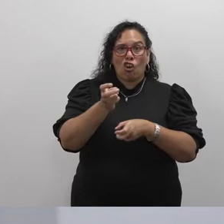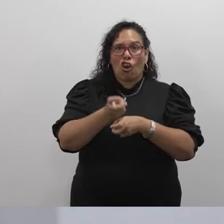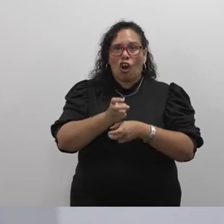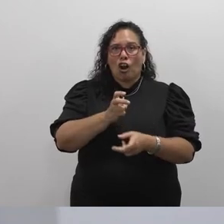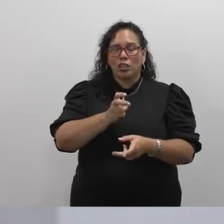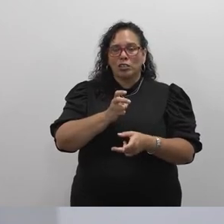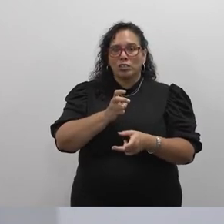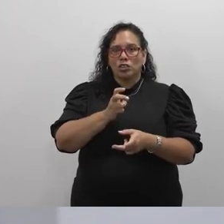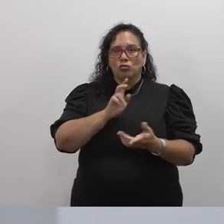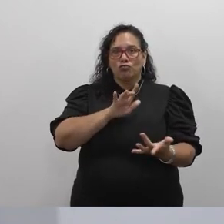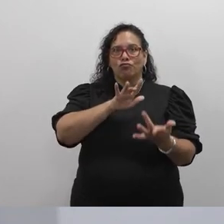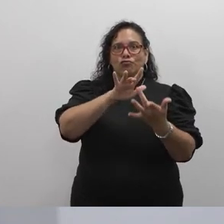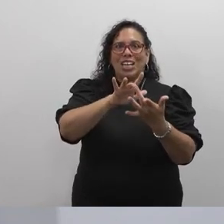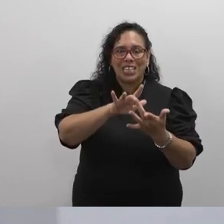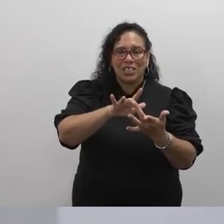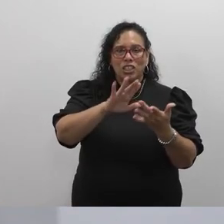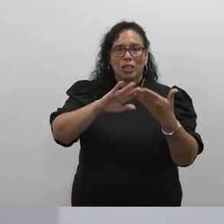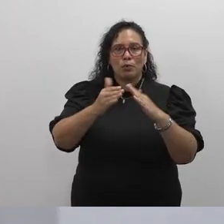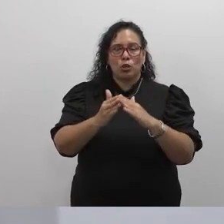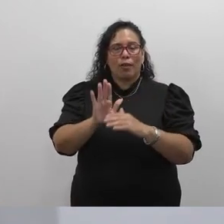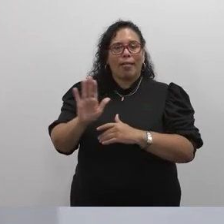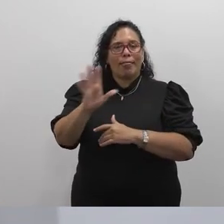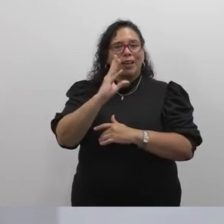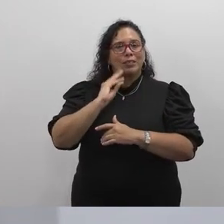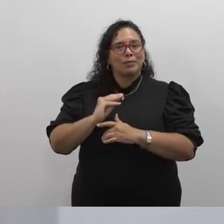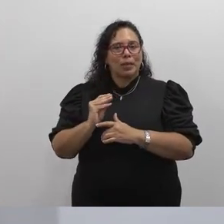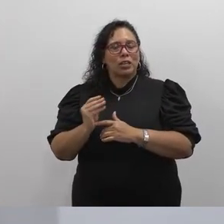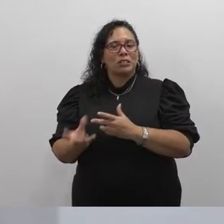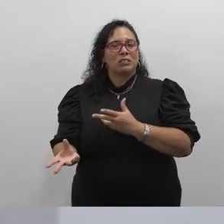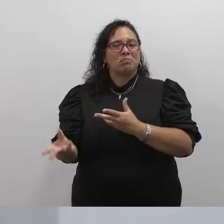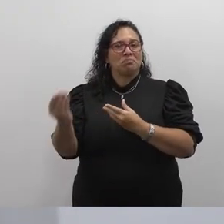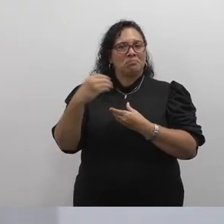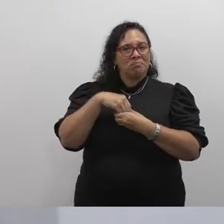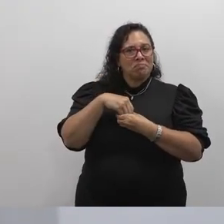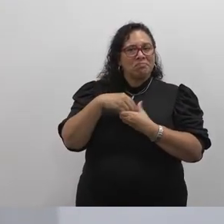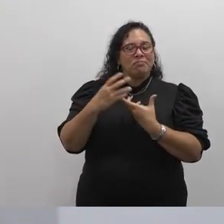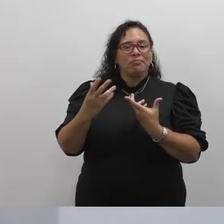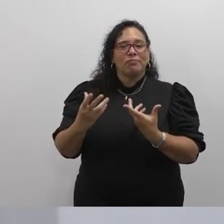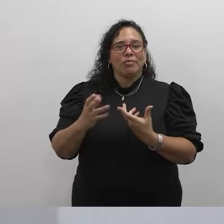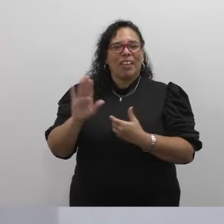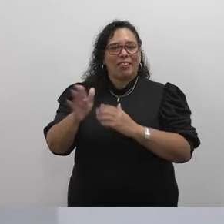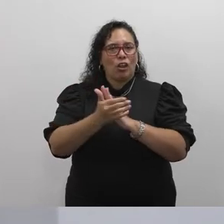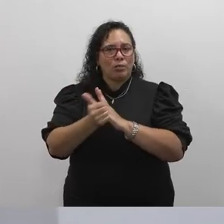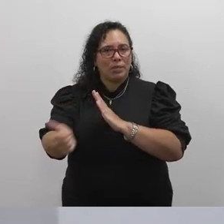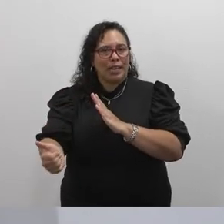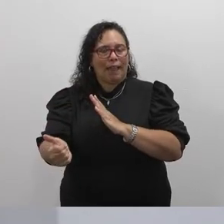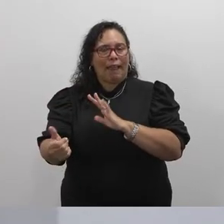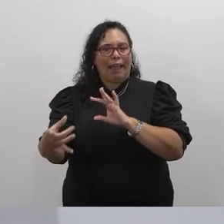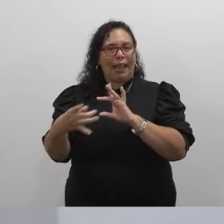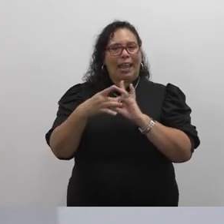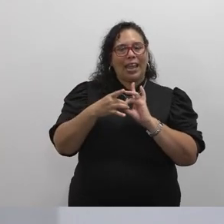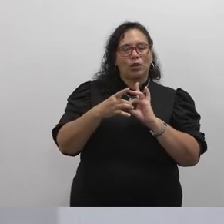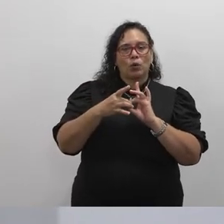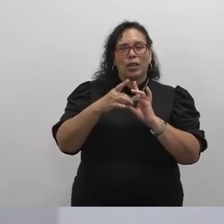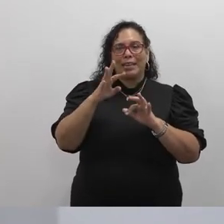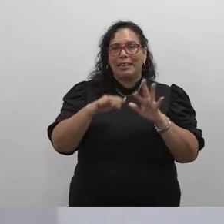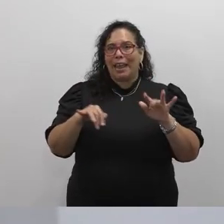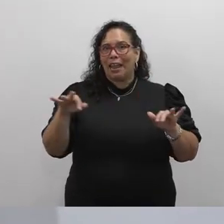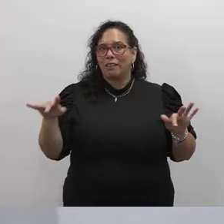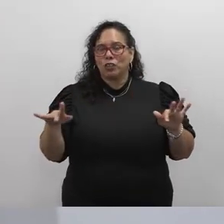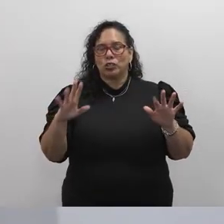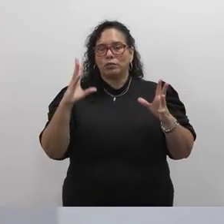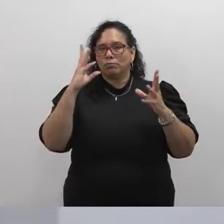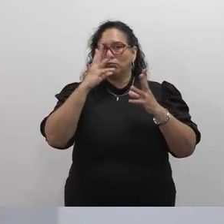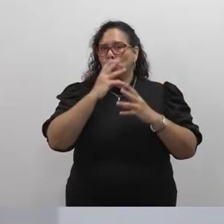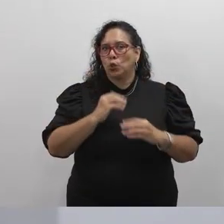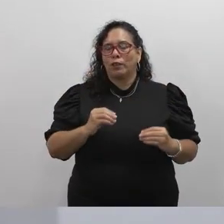the experience that they bring to us and their expertise in connecting with really diverse, beautiful communities like our Long Beach